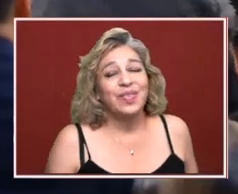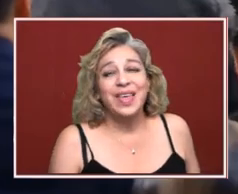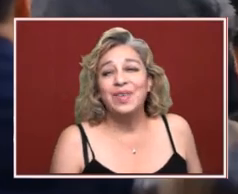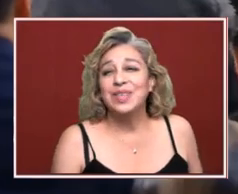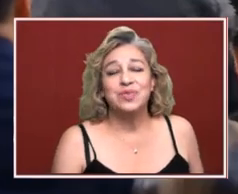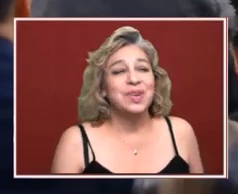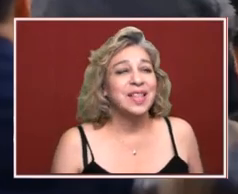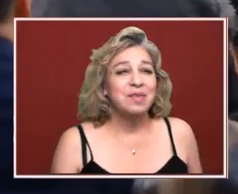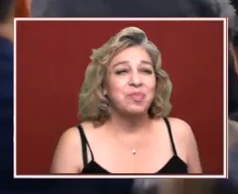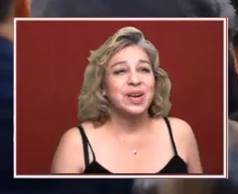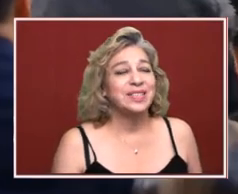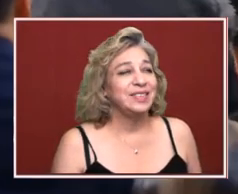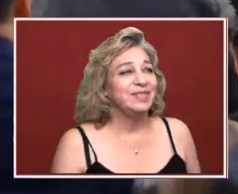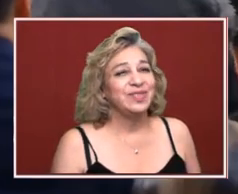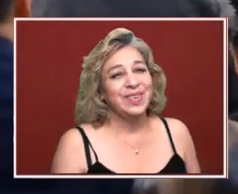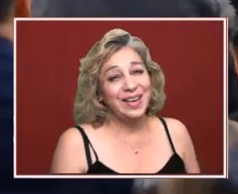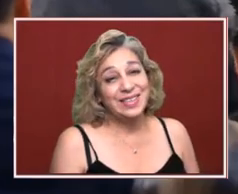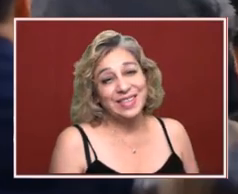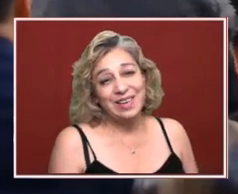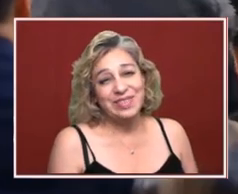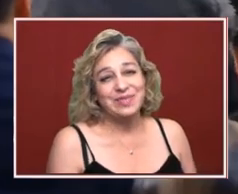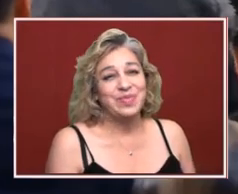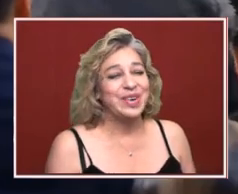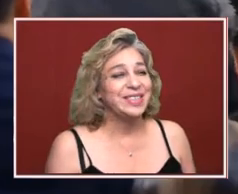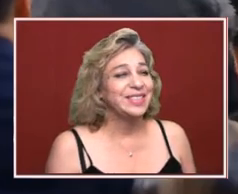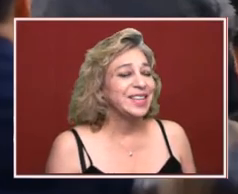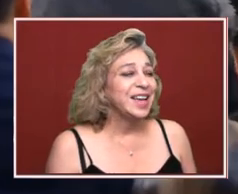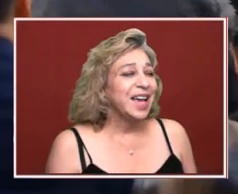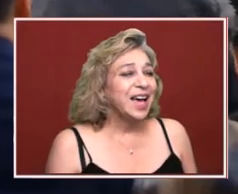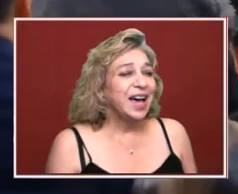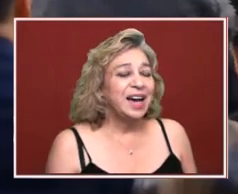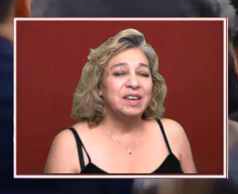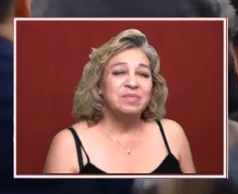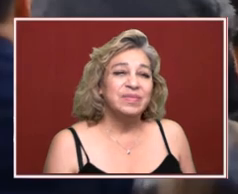Wow, that was really impressive. At least I was impressed.